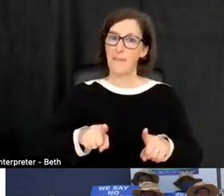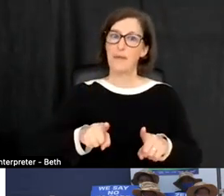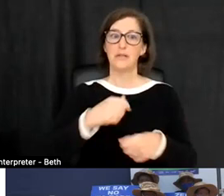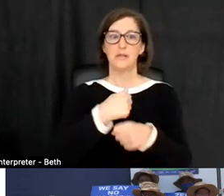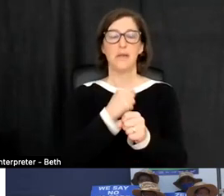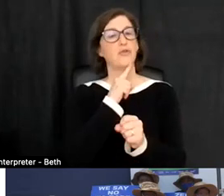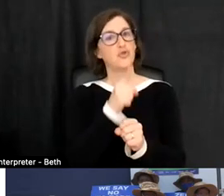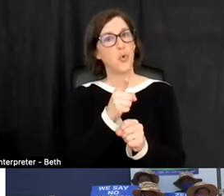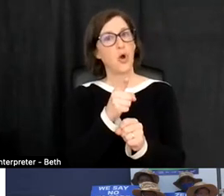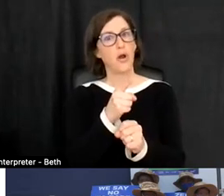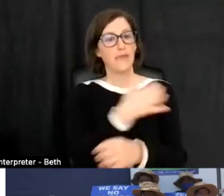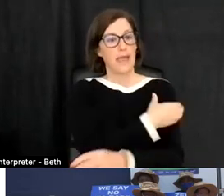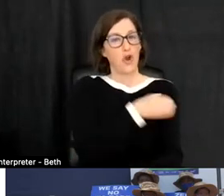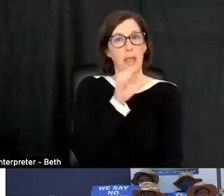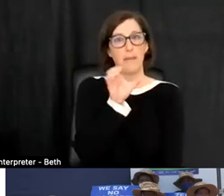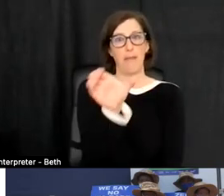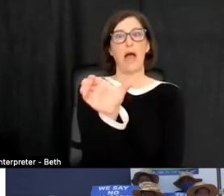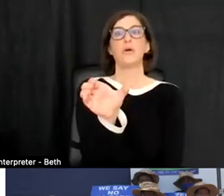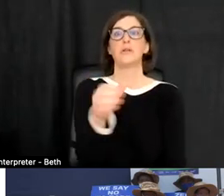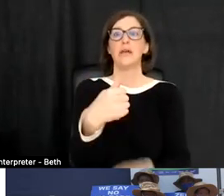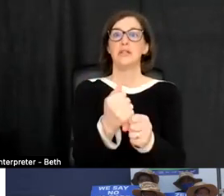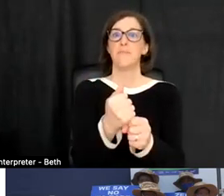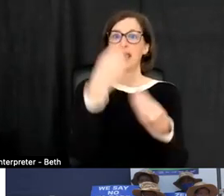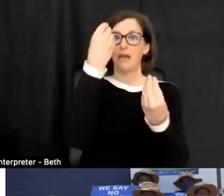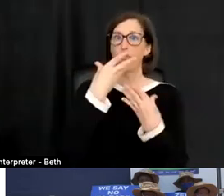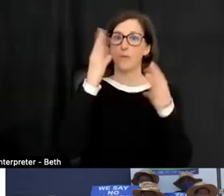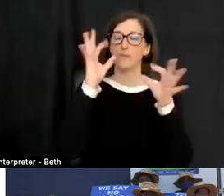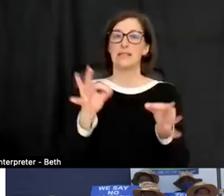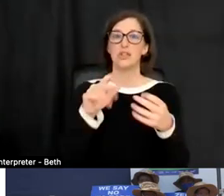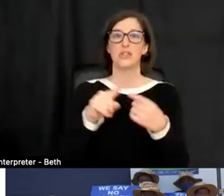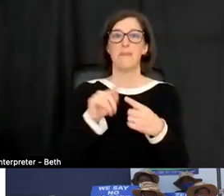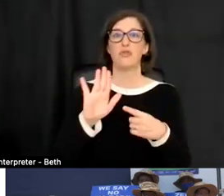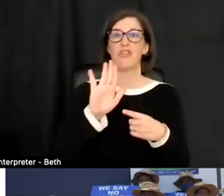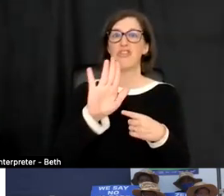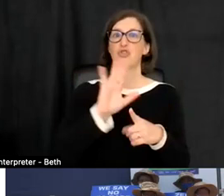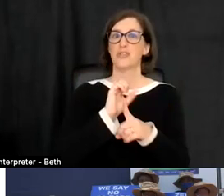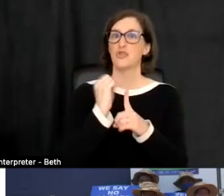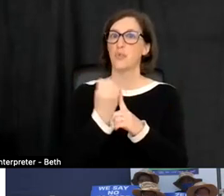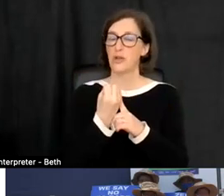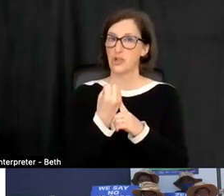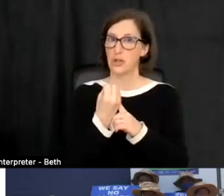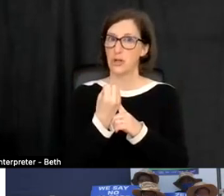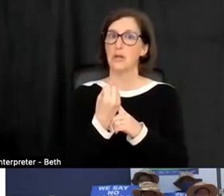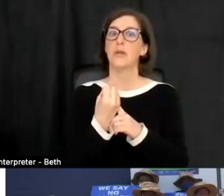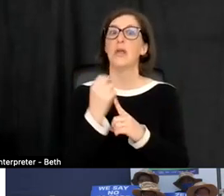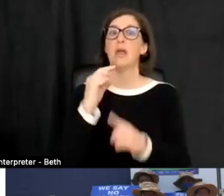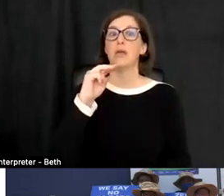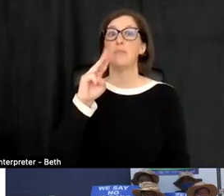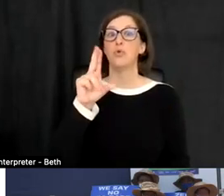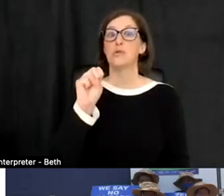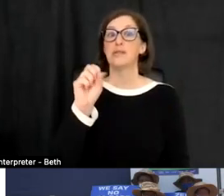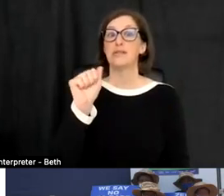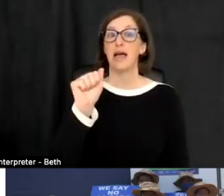sure they are empowered to make informed decisions about their situations. So the MHPSS acts as a